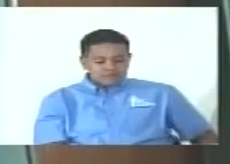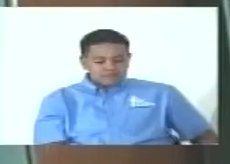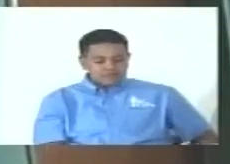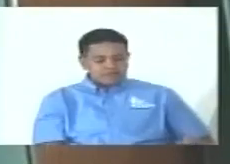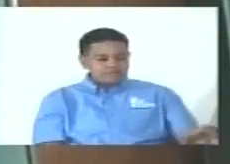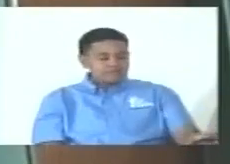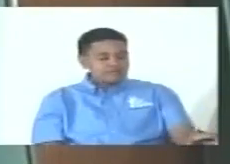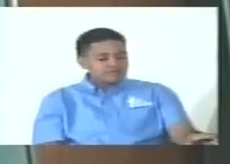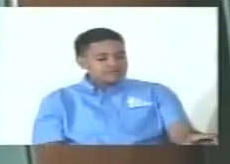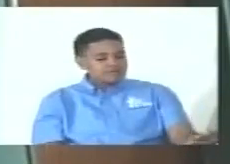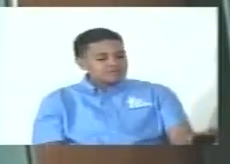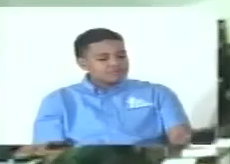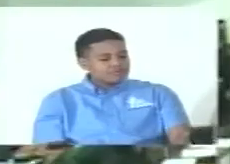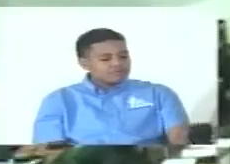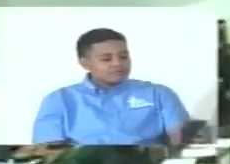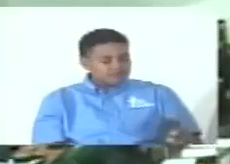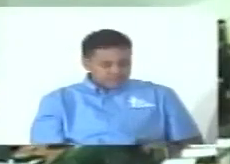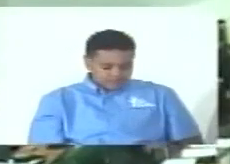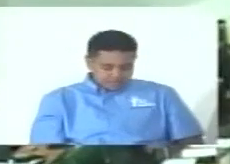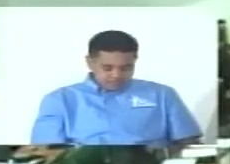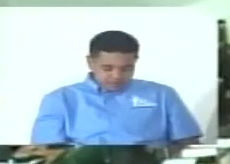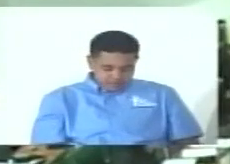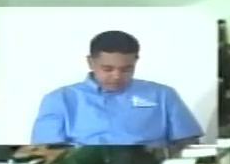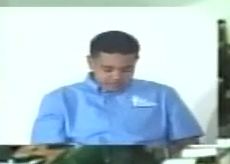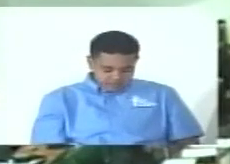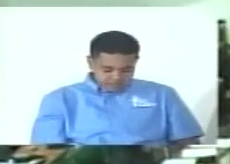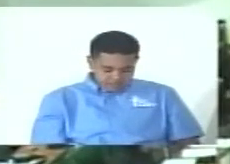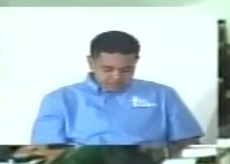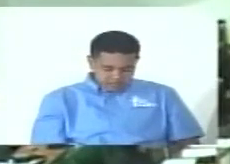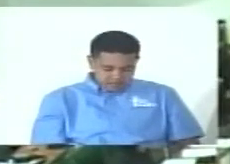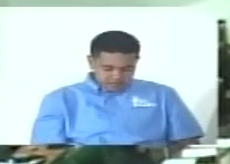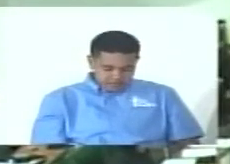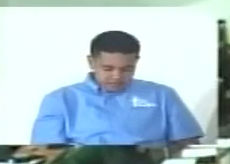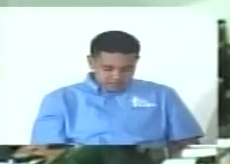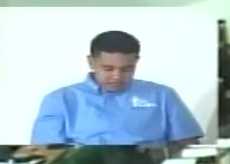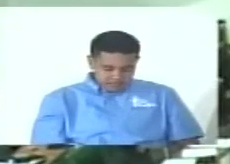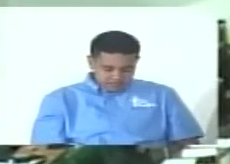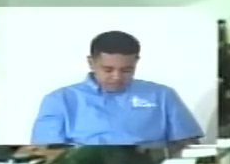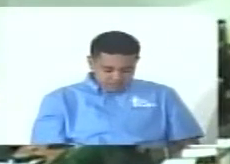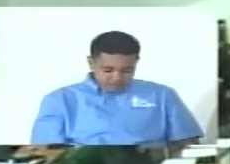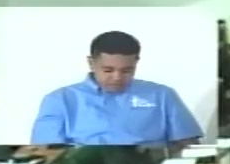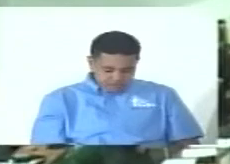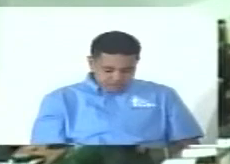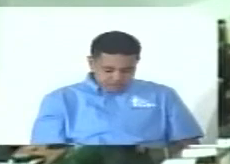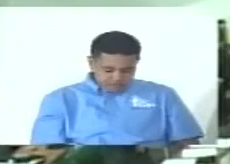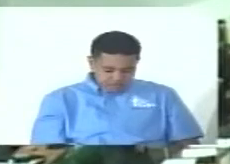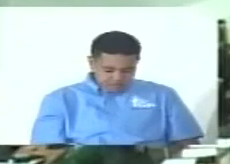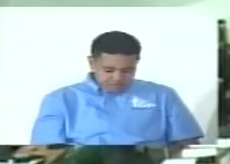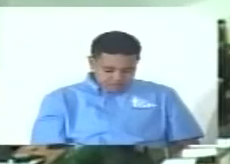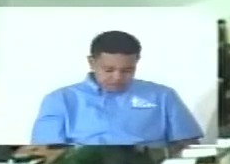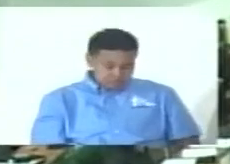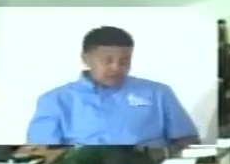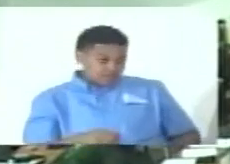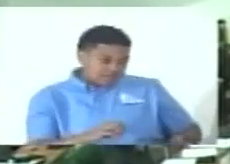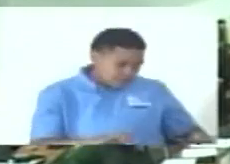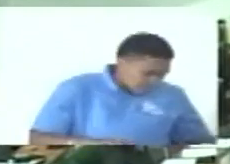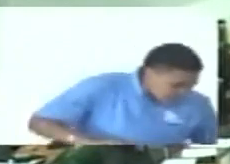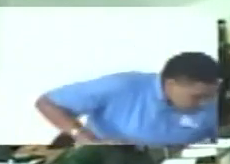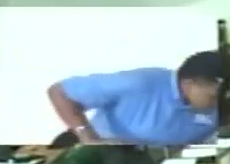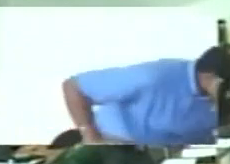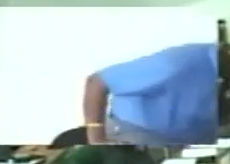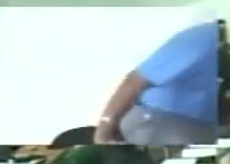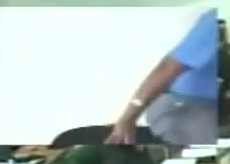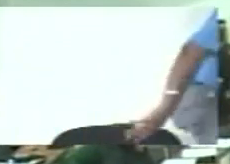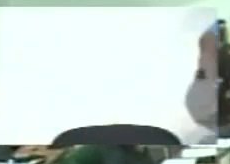Mr. President, the time being 1:19, might the Senate sit beyond 1:30 to complete the business of the day? Members have heard